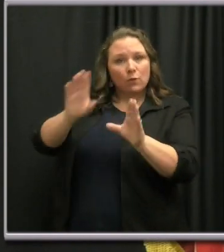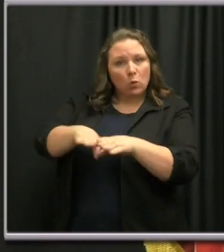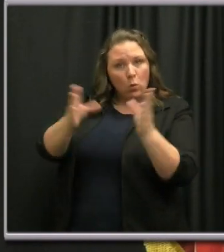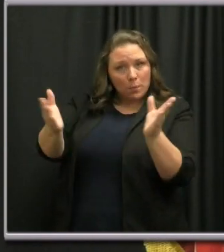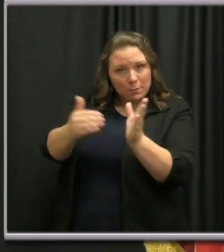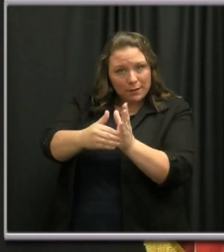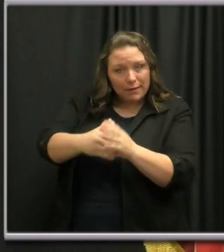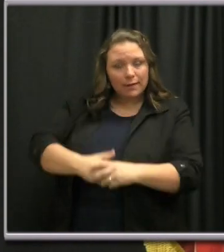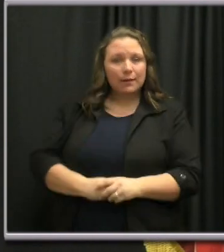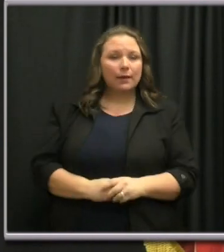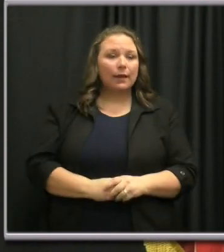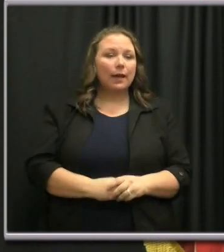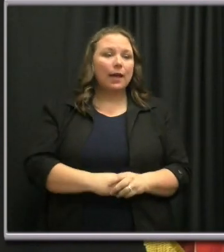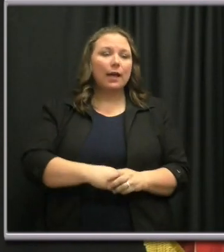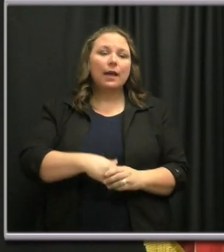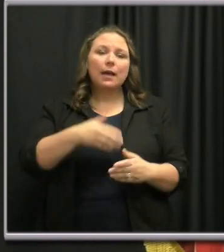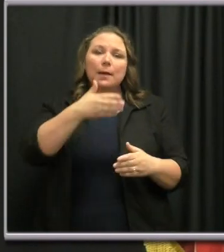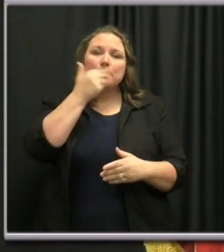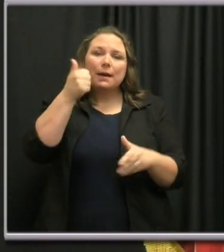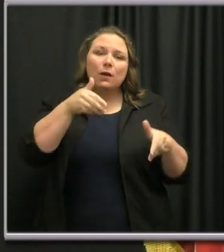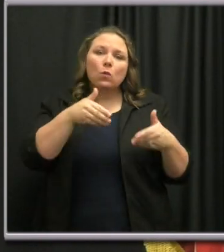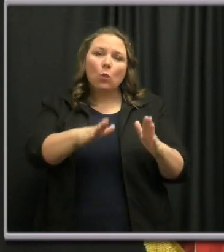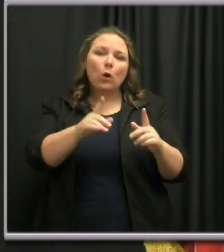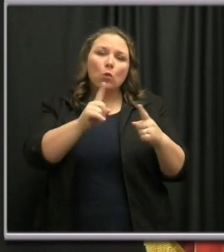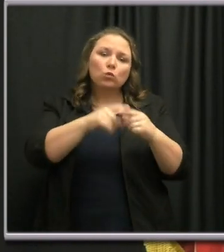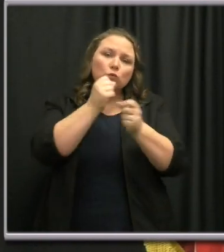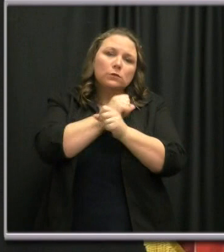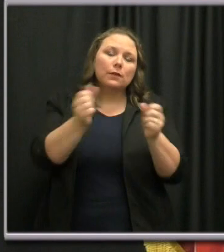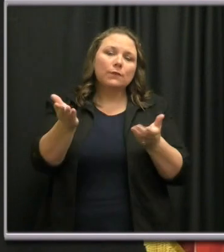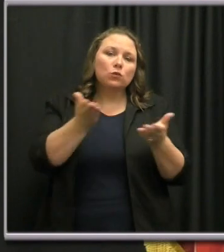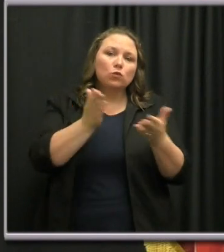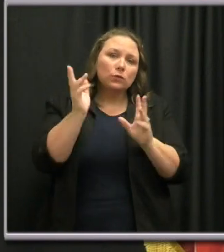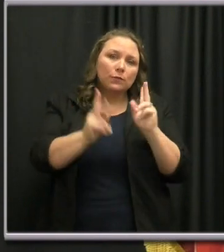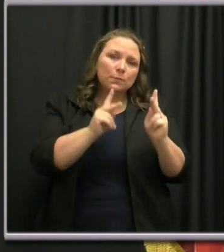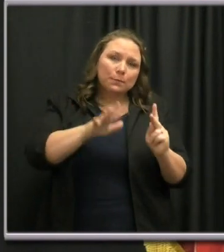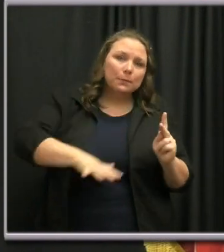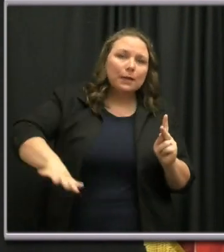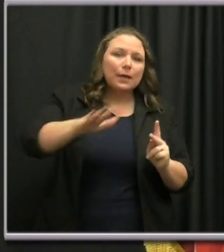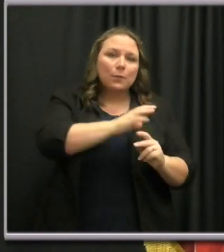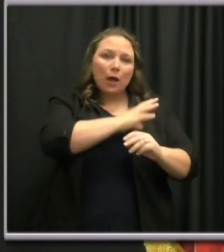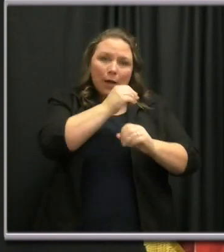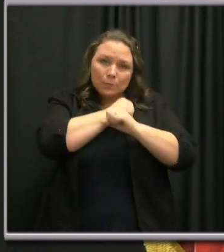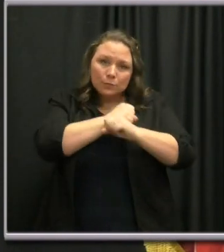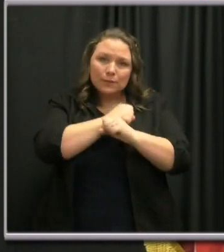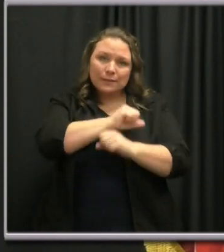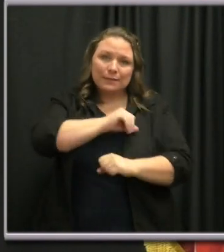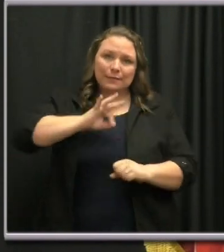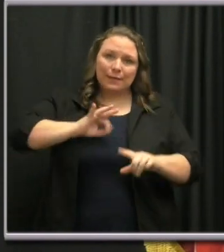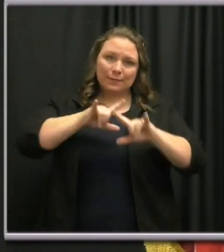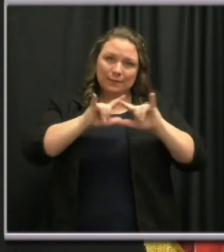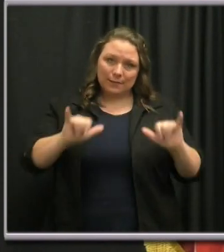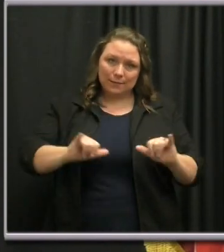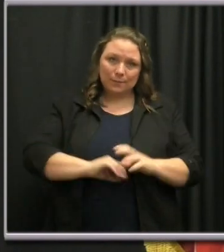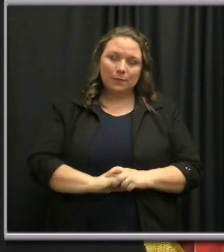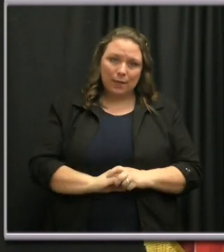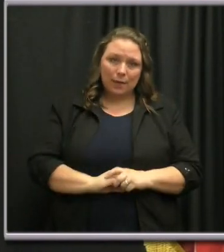best practices for businesses to safely serve their customers while protecting their staff in